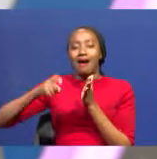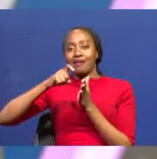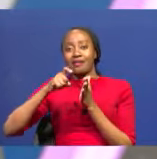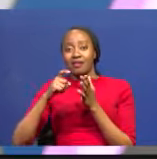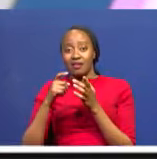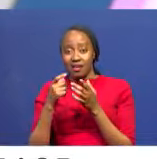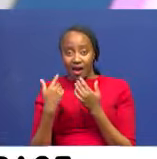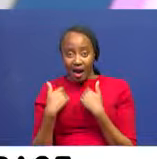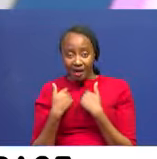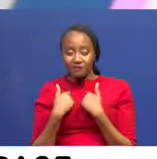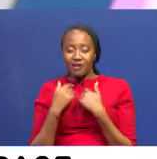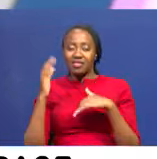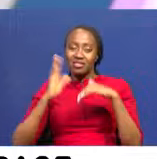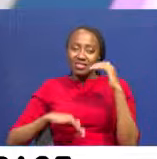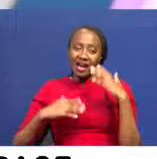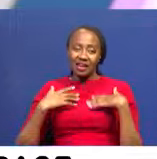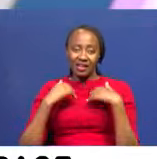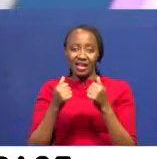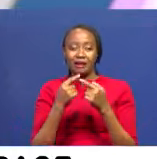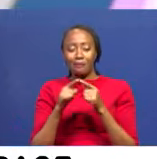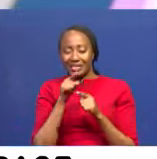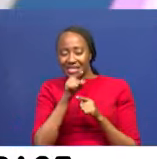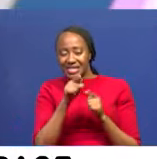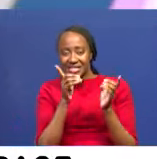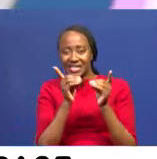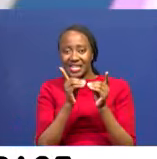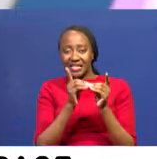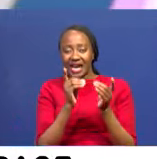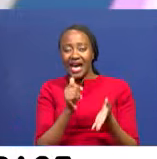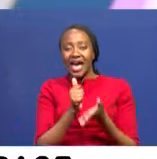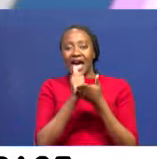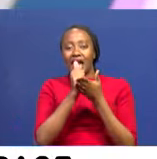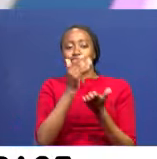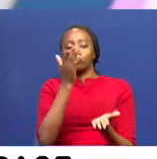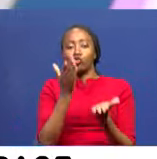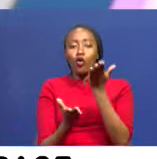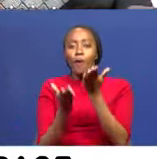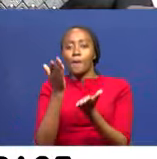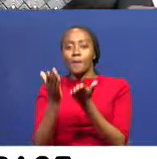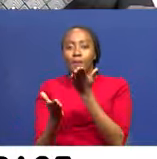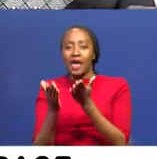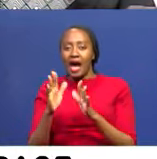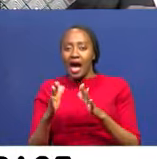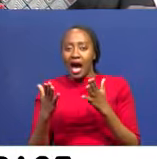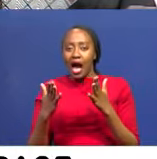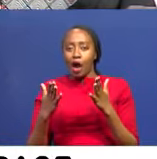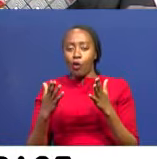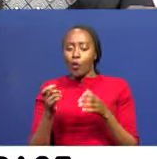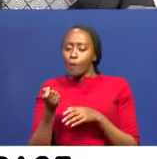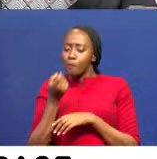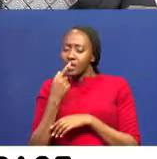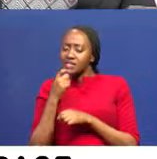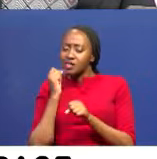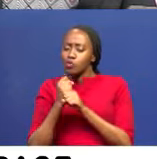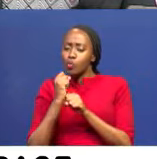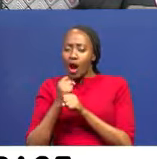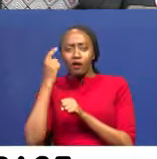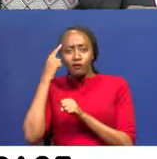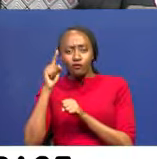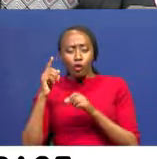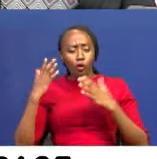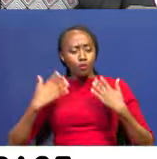that data is used for, it's used to compare between populations. How is this medicine actually working for